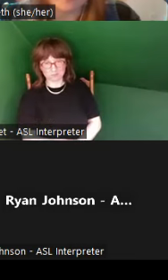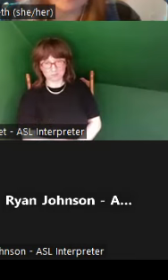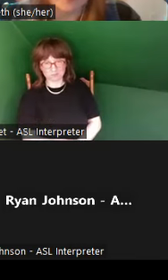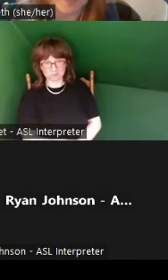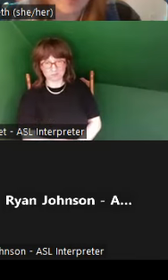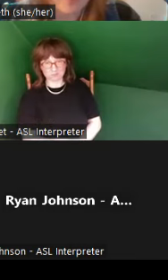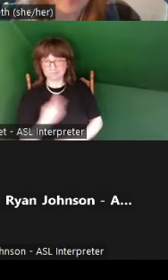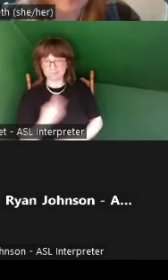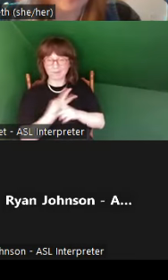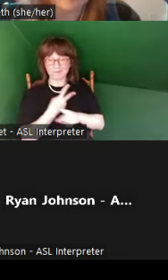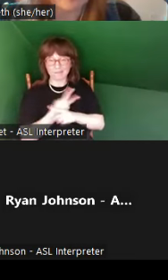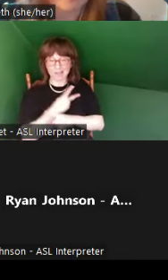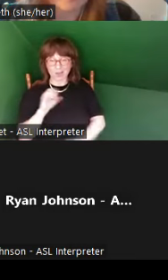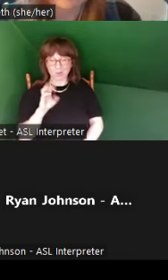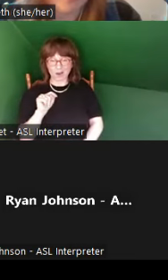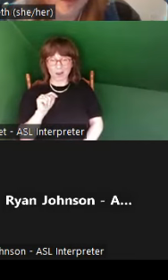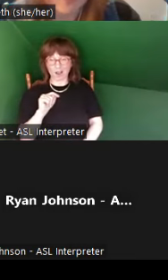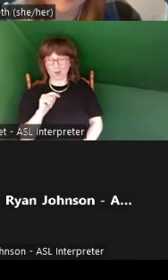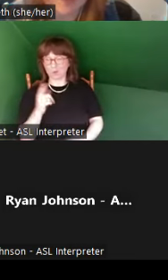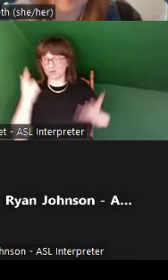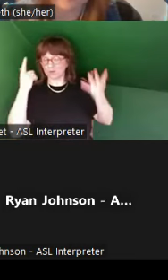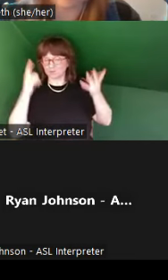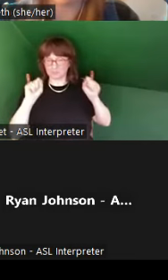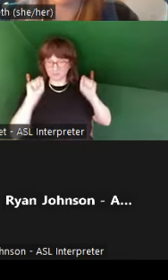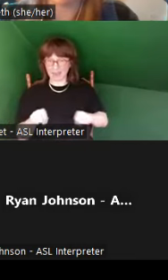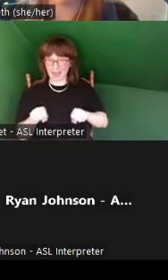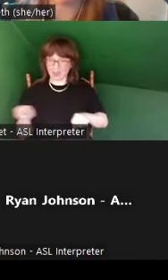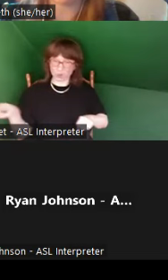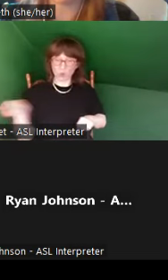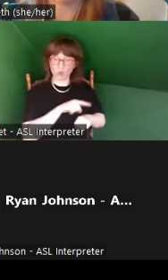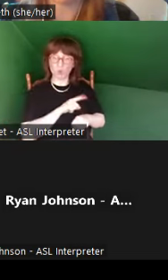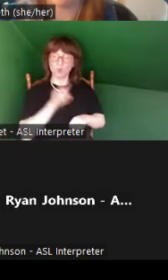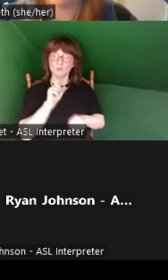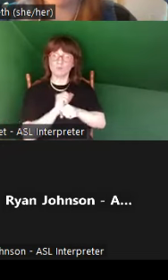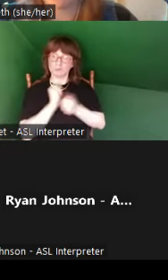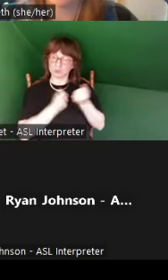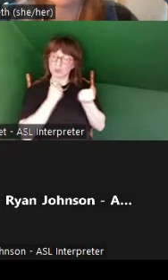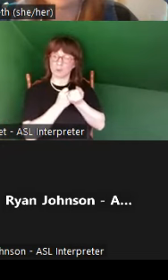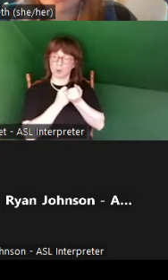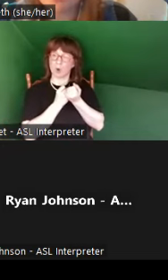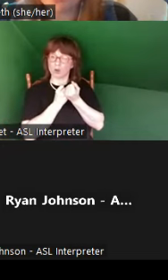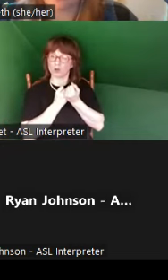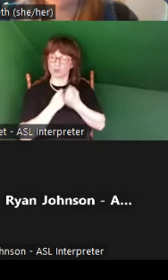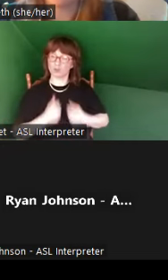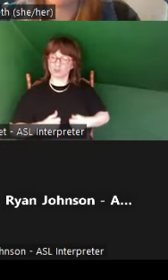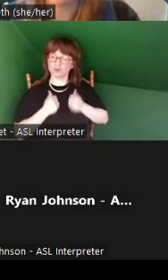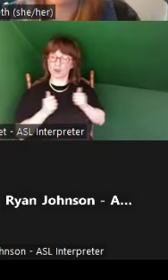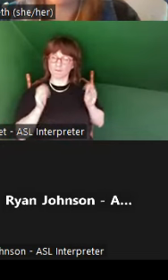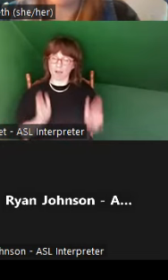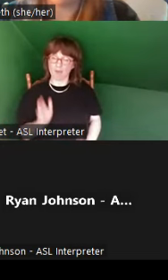whether you are able to support victim survivors at your org who have been criminally charged is really